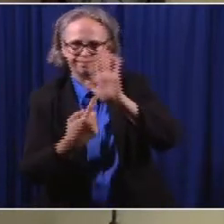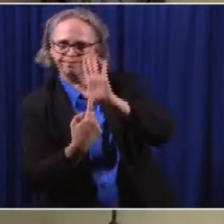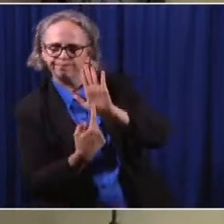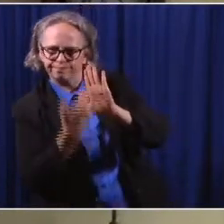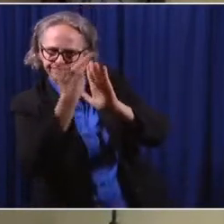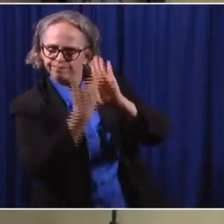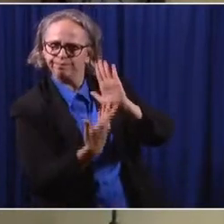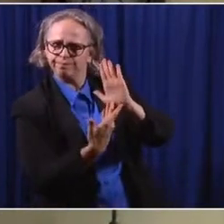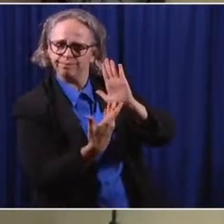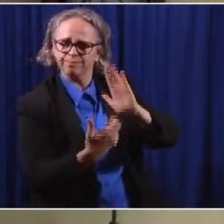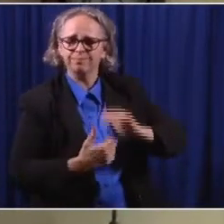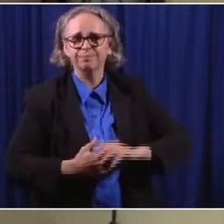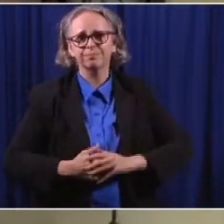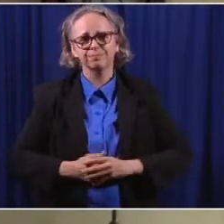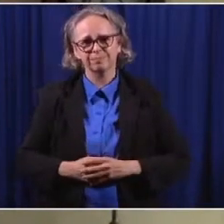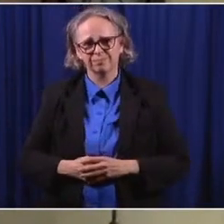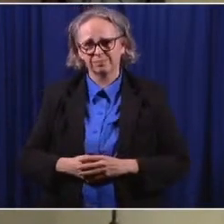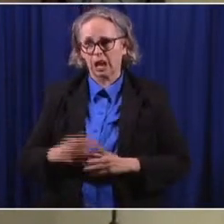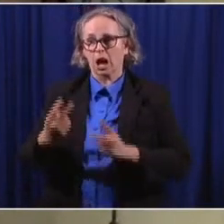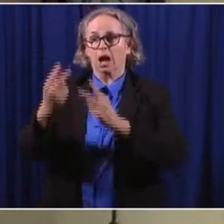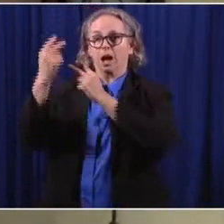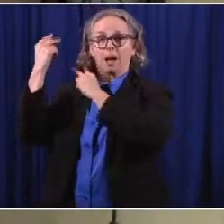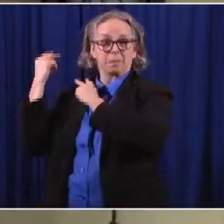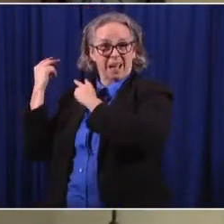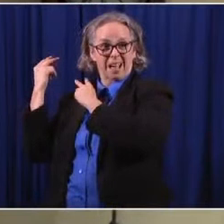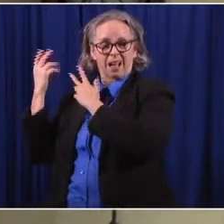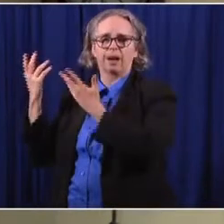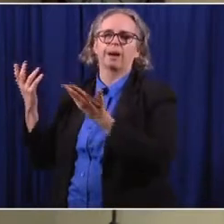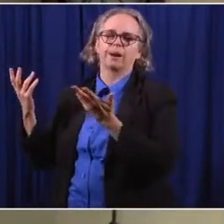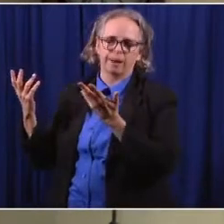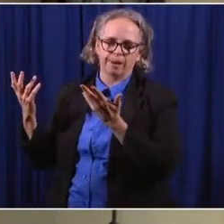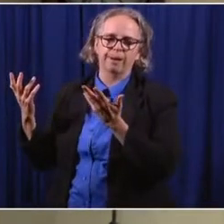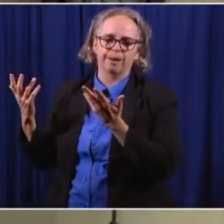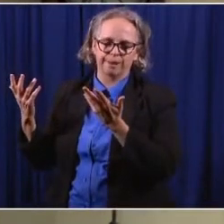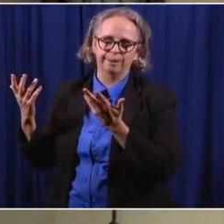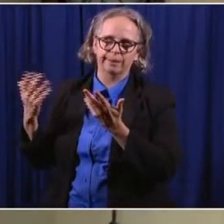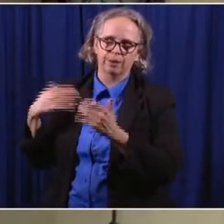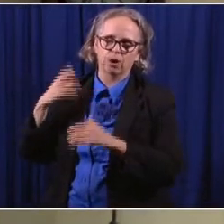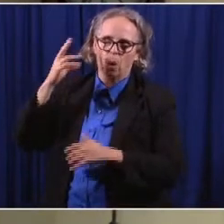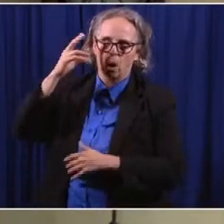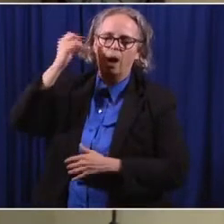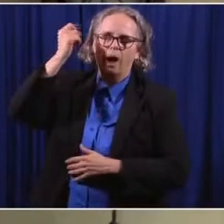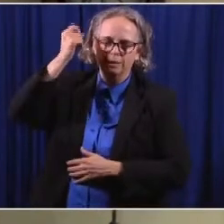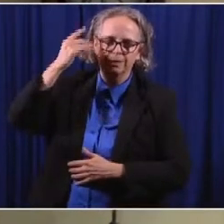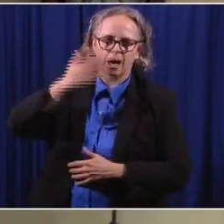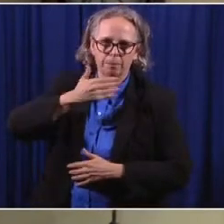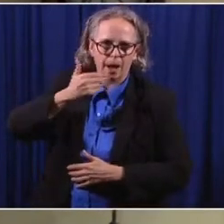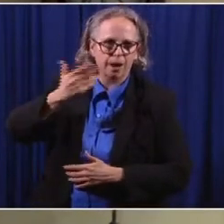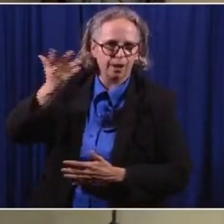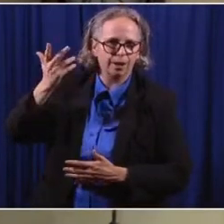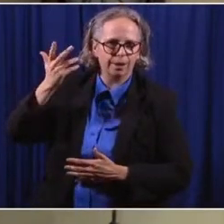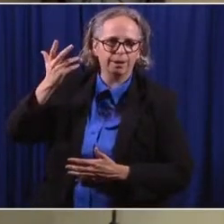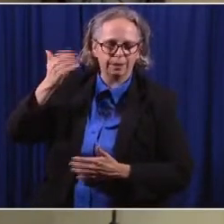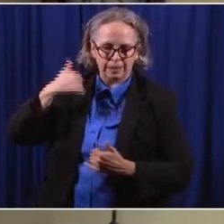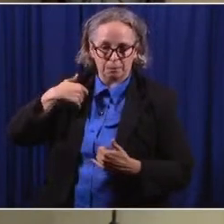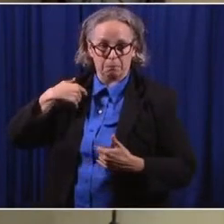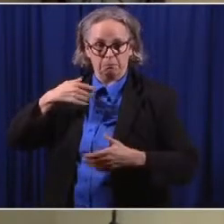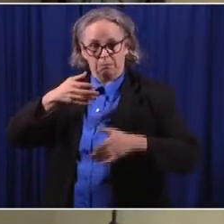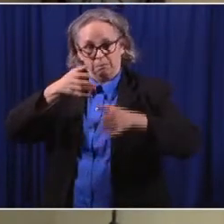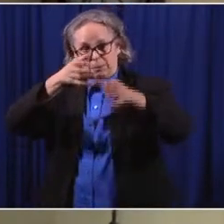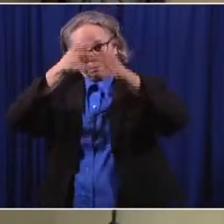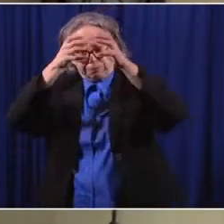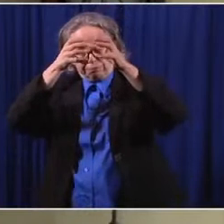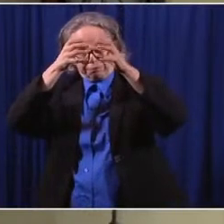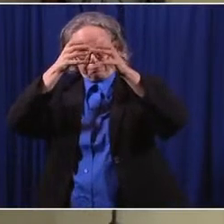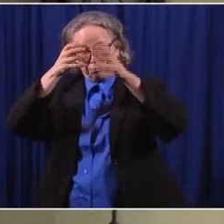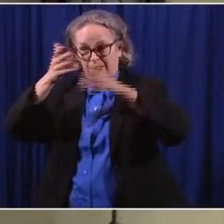Hindsight is always great. If we knew what we know today when this whole thing started, we would have done things different probably in Ohio